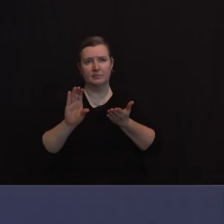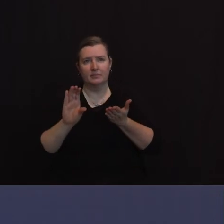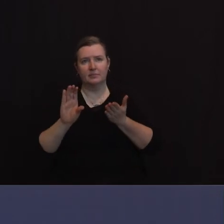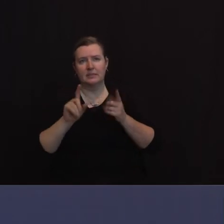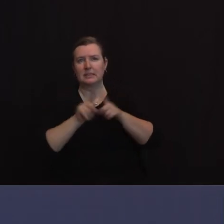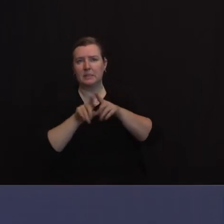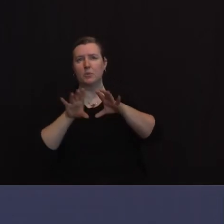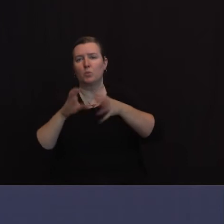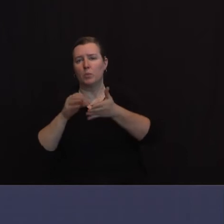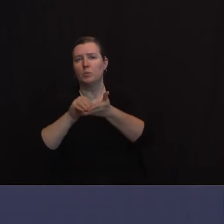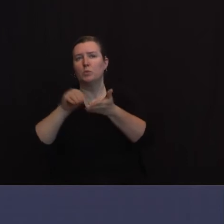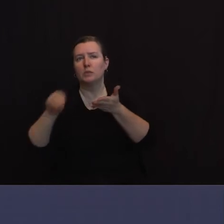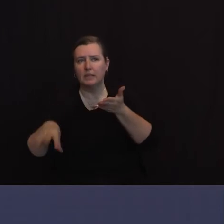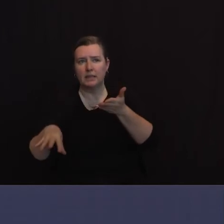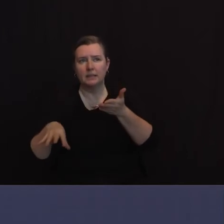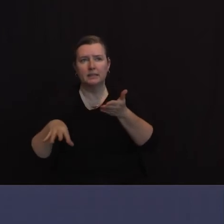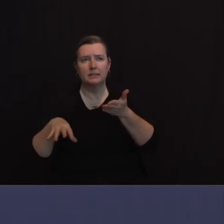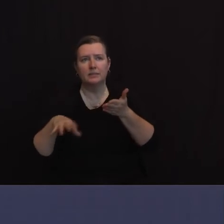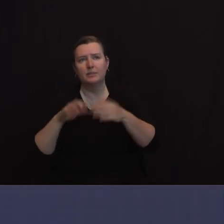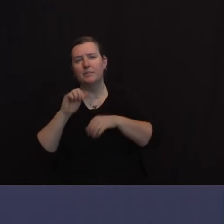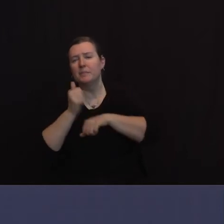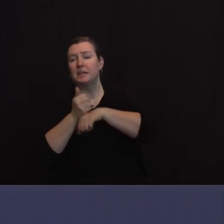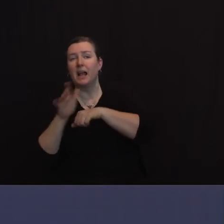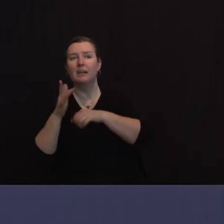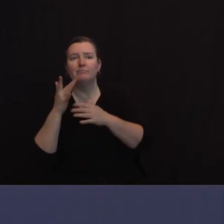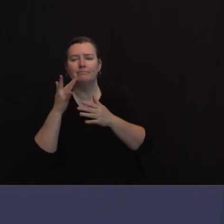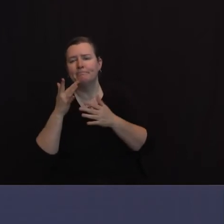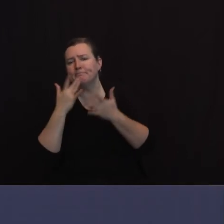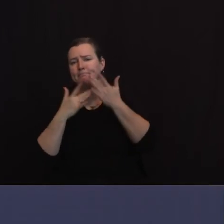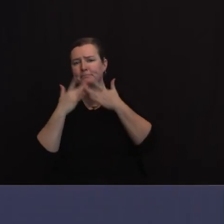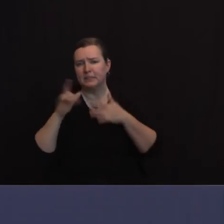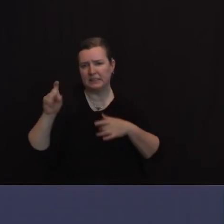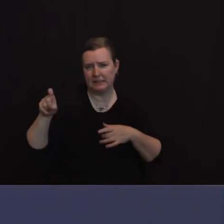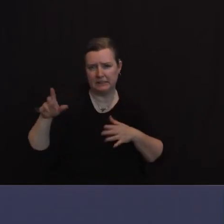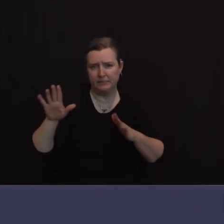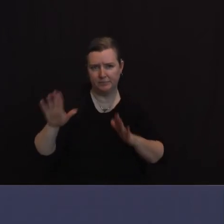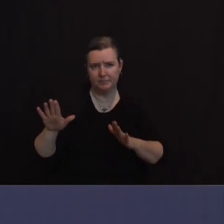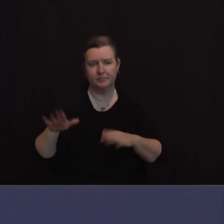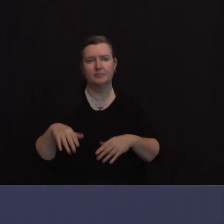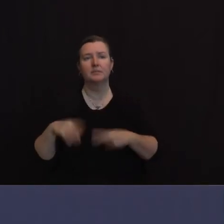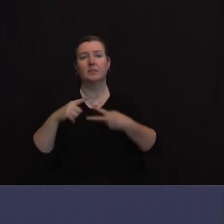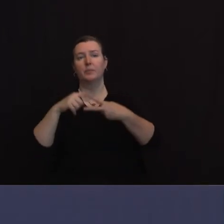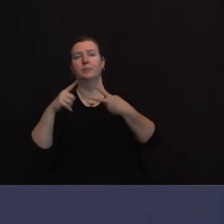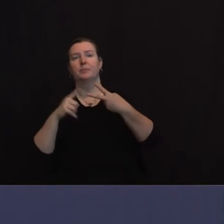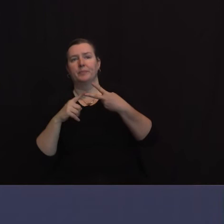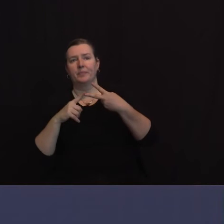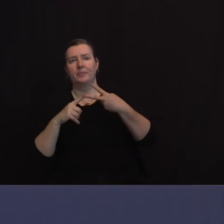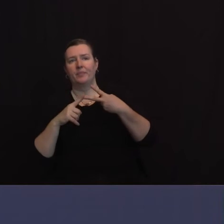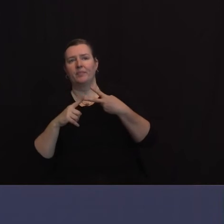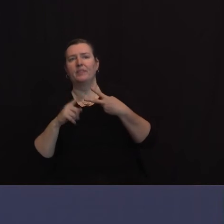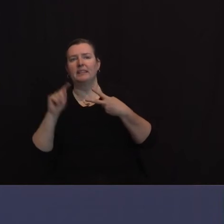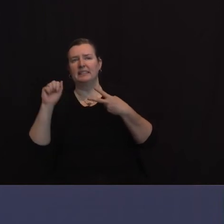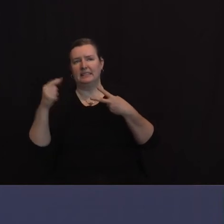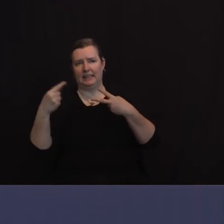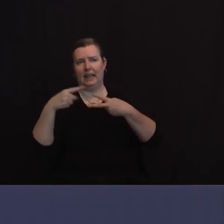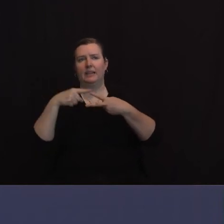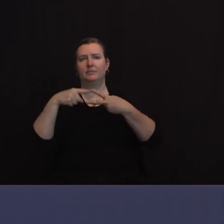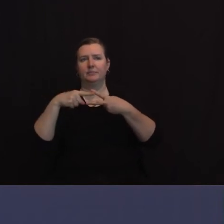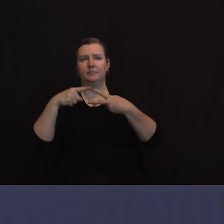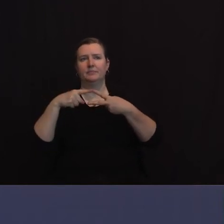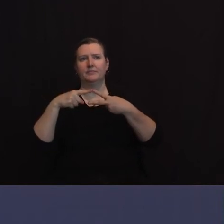EOF magic, I have to say, even furthermore, has a sort of mentoring, hand-holding element and aspect to it. It's not just money,